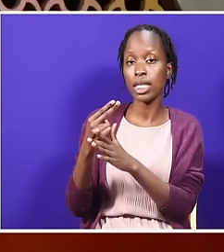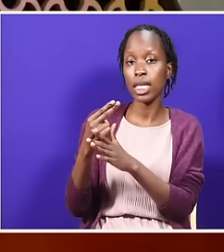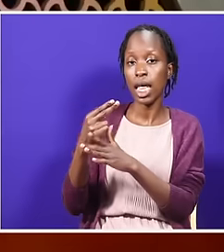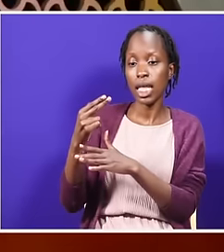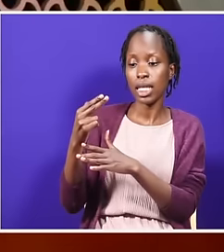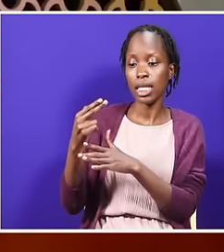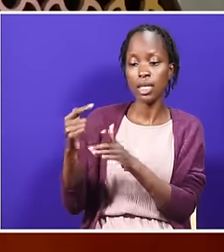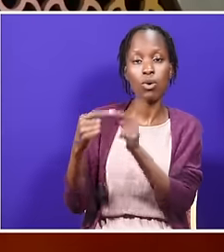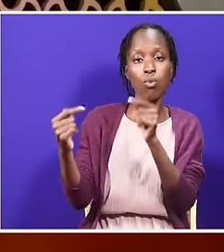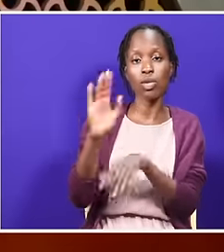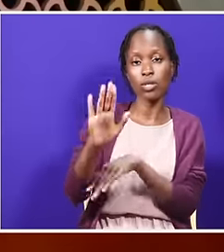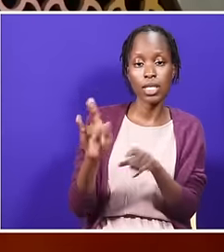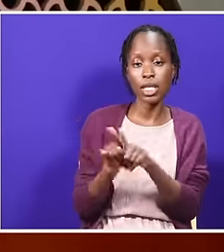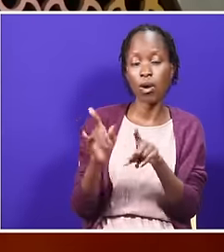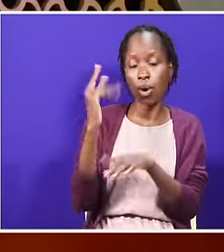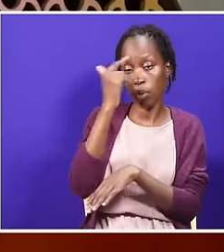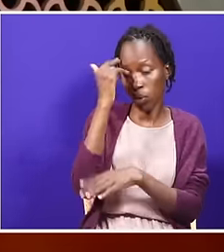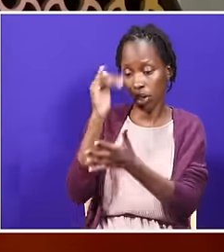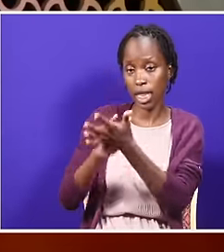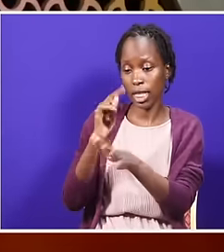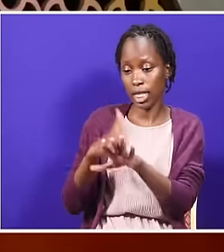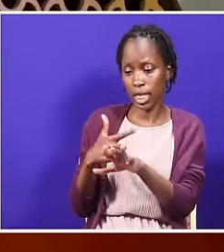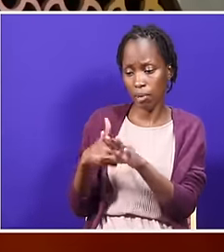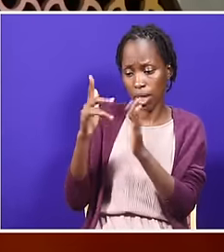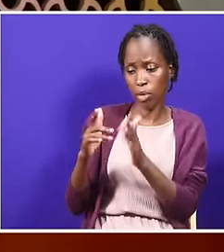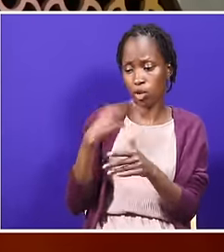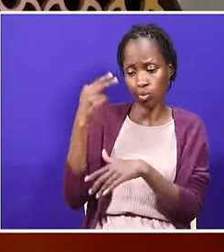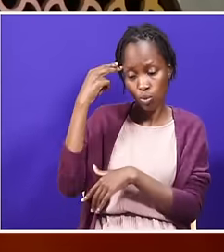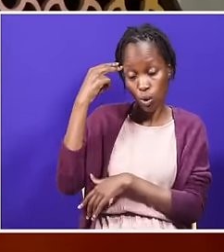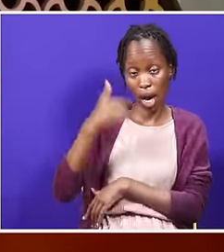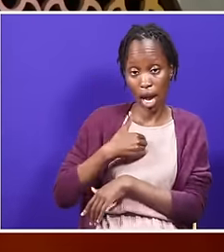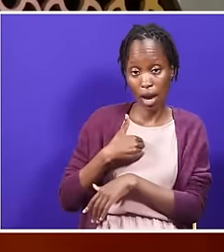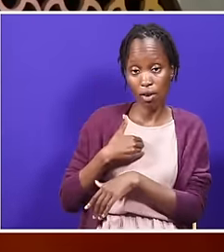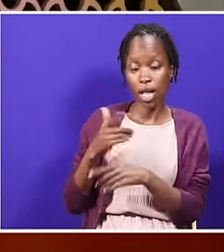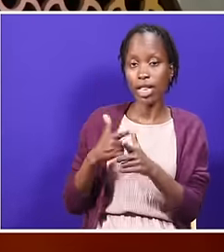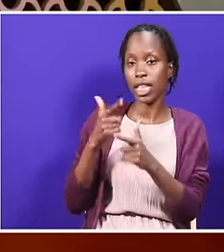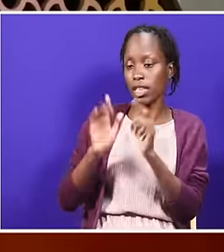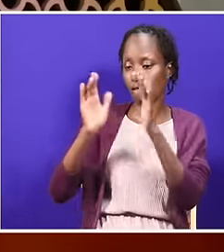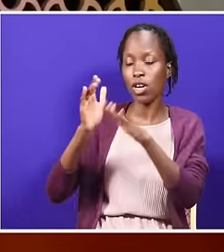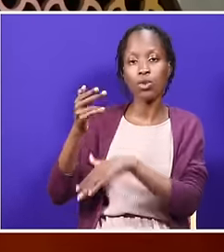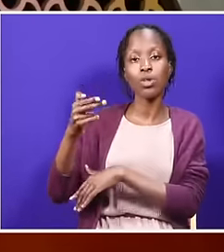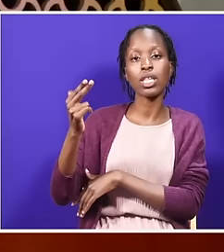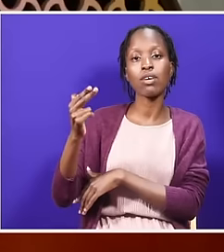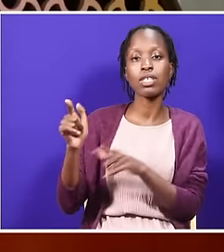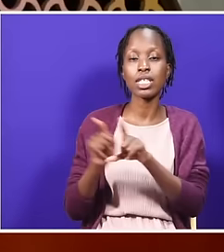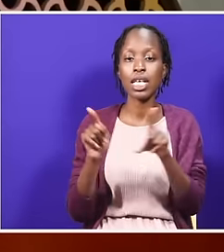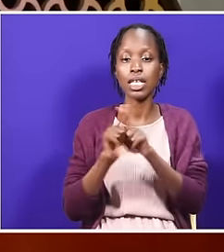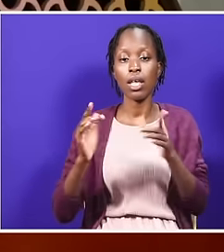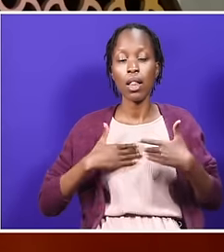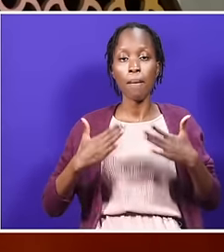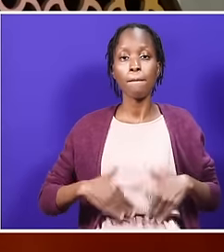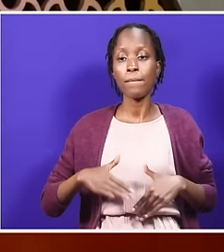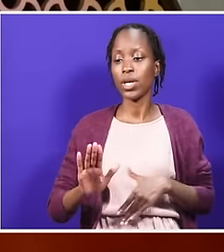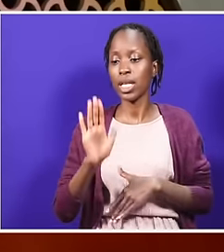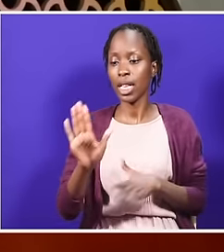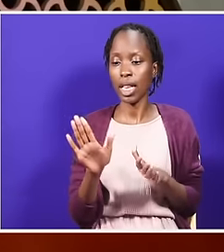circumstances anymore. They are immediately focused on the gun barrel alone. And their bodies go into